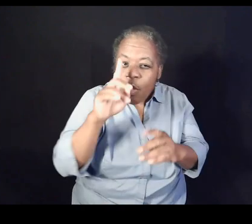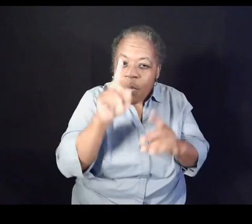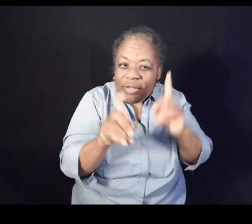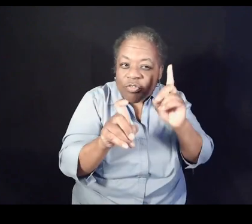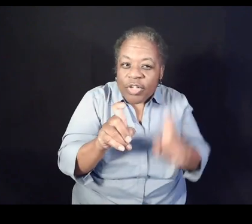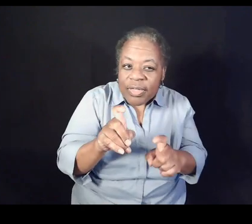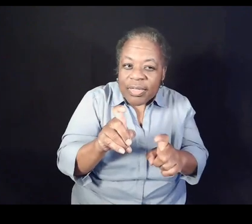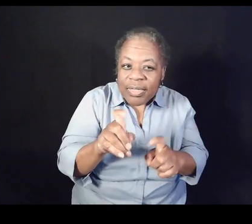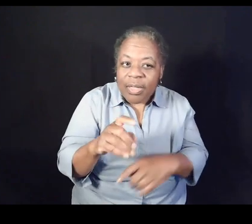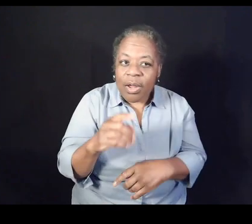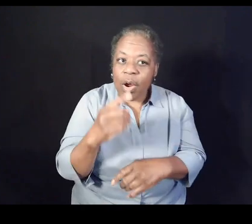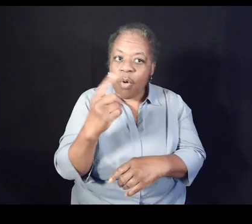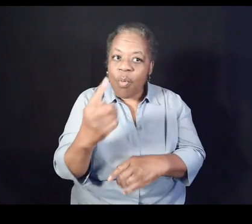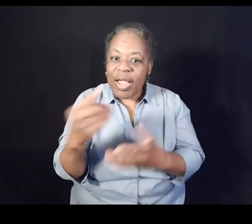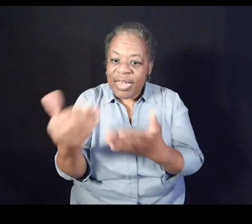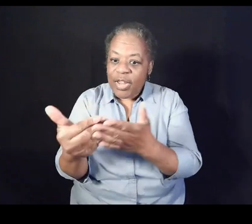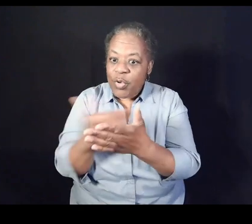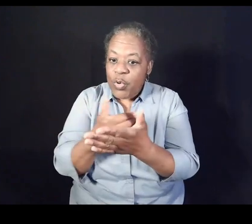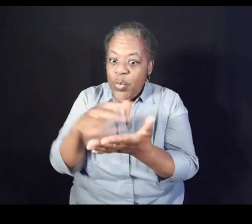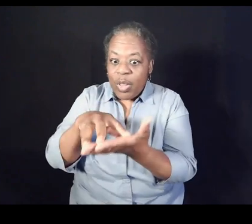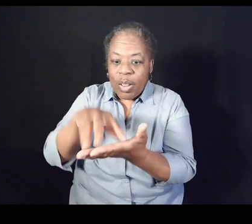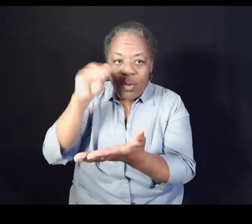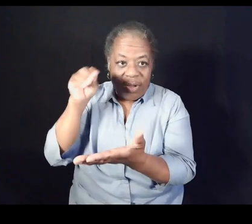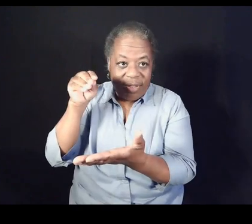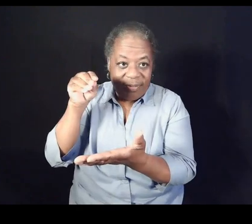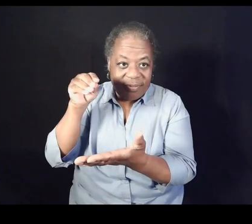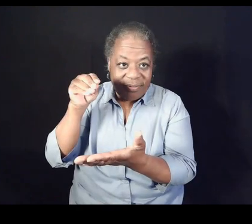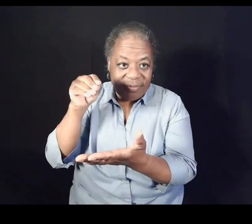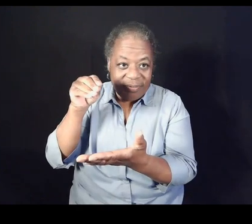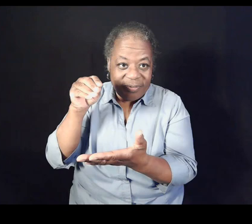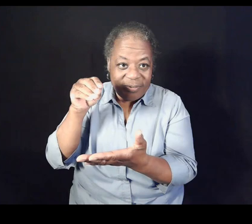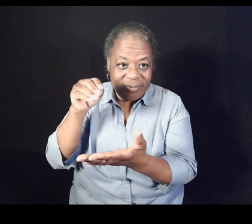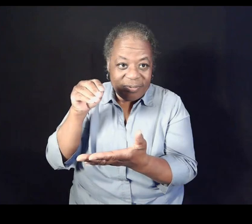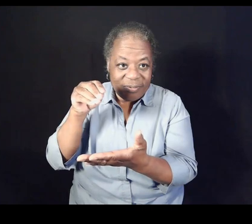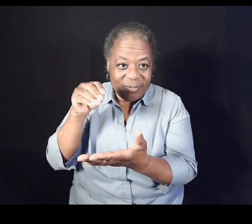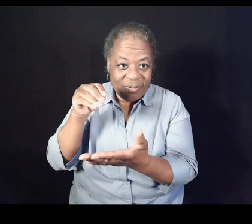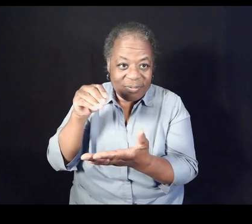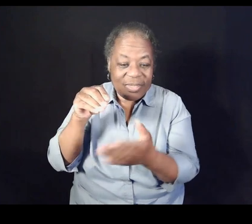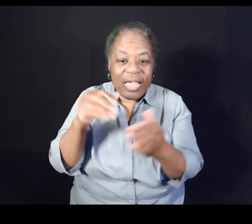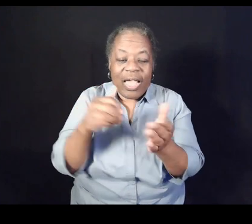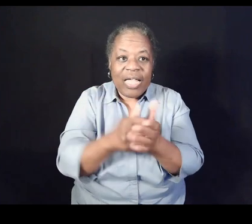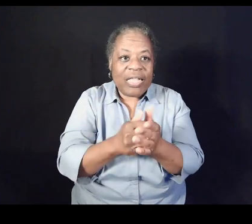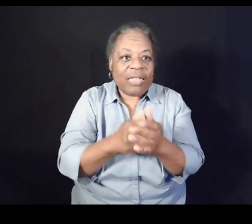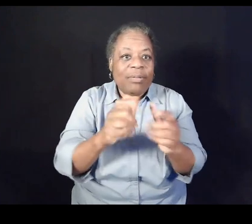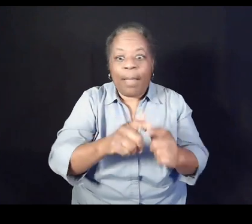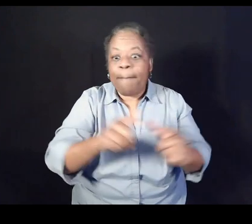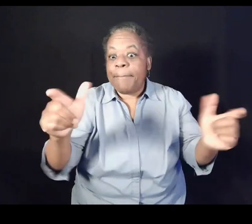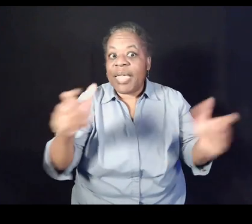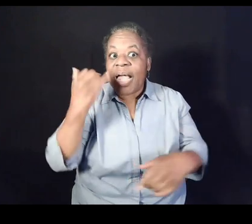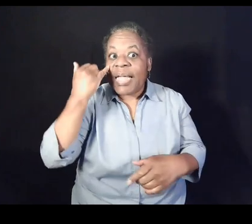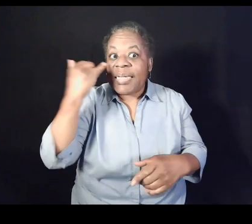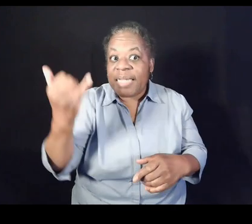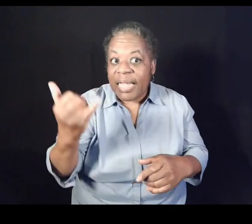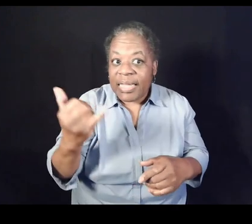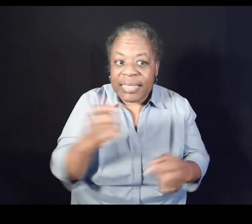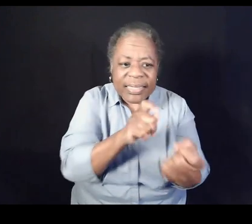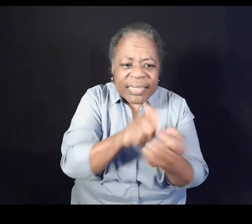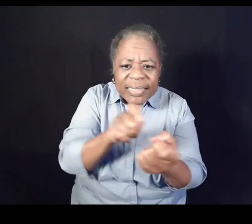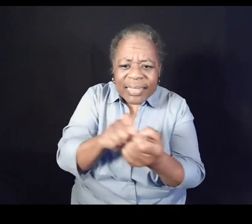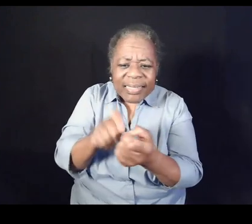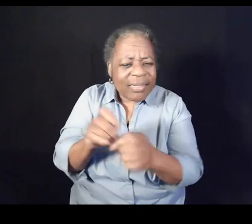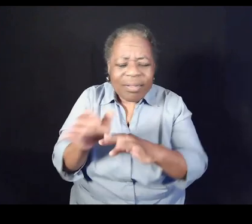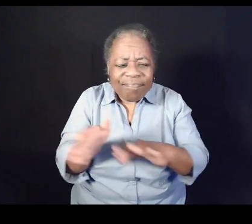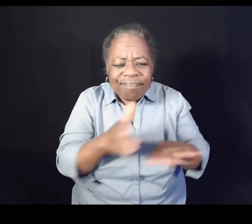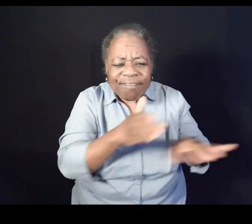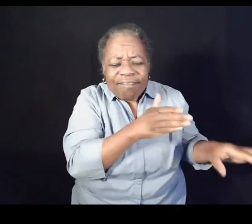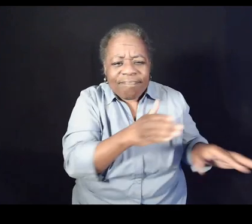and 1 new learning. I'm going to paint in broad strokes this morning, having gone into detail on these things in many